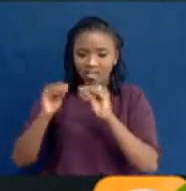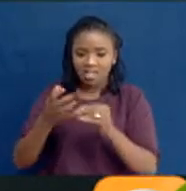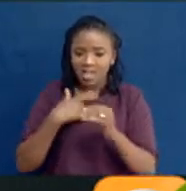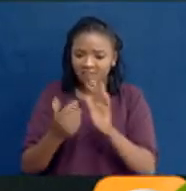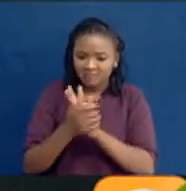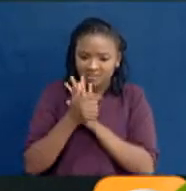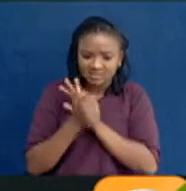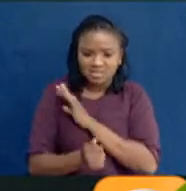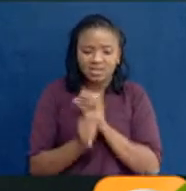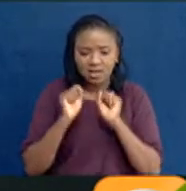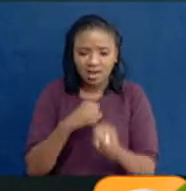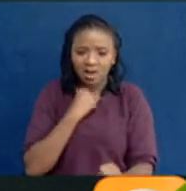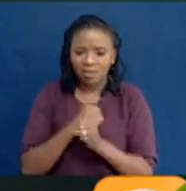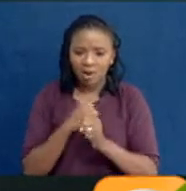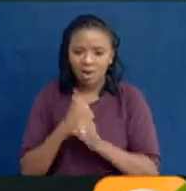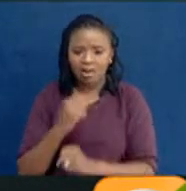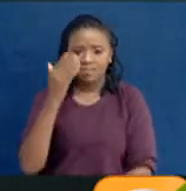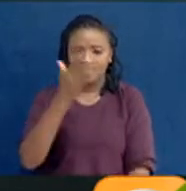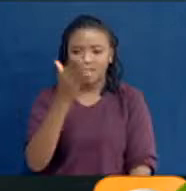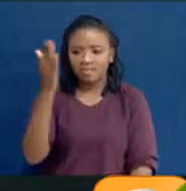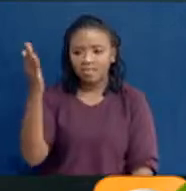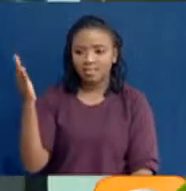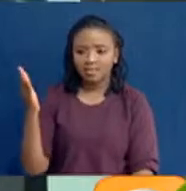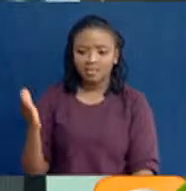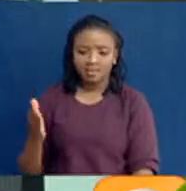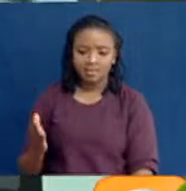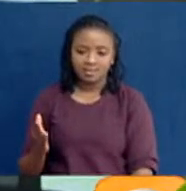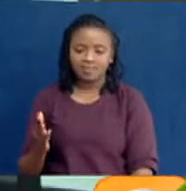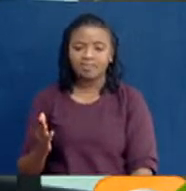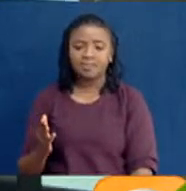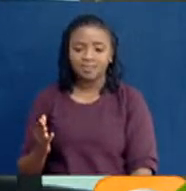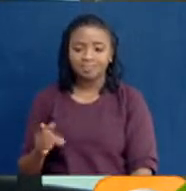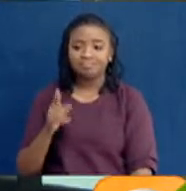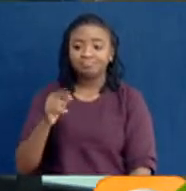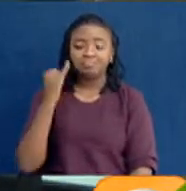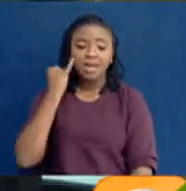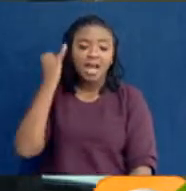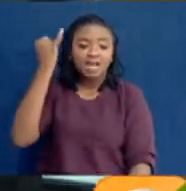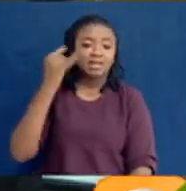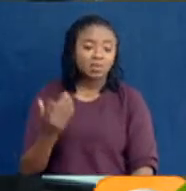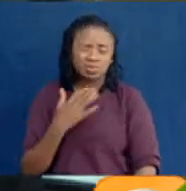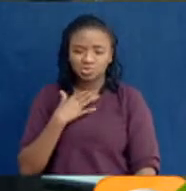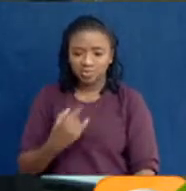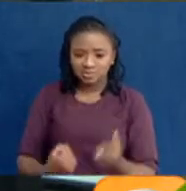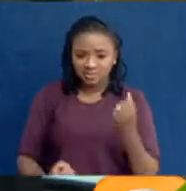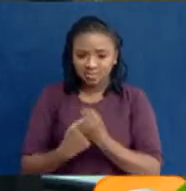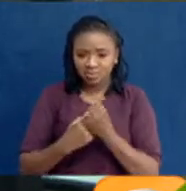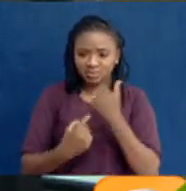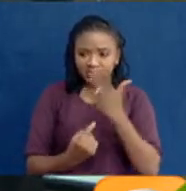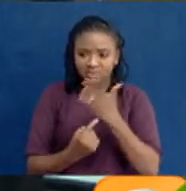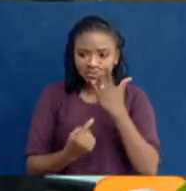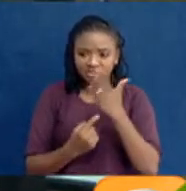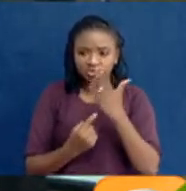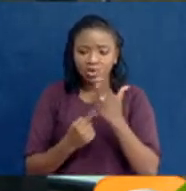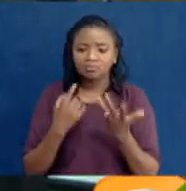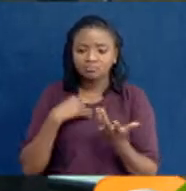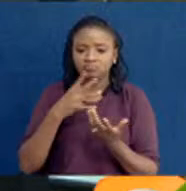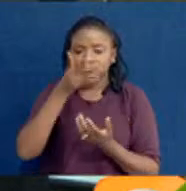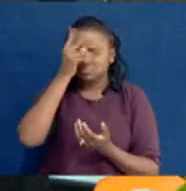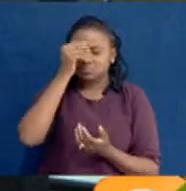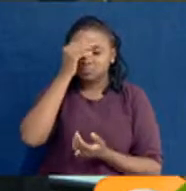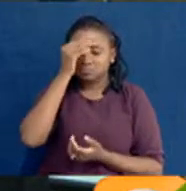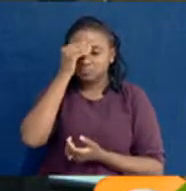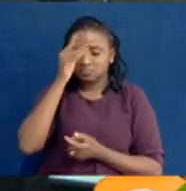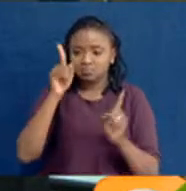leveraging the fourth industrial evolution technologies. The idea here is to promote digital literacy in engineering fields. We